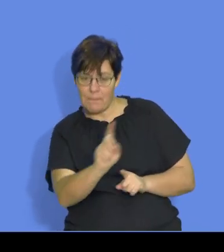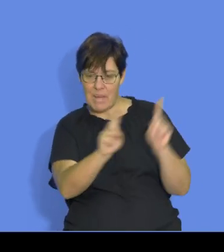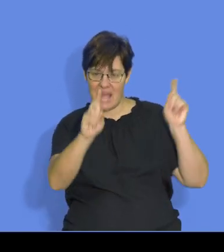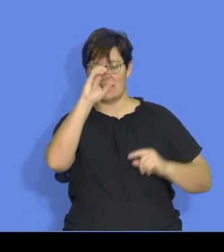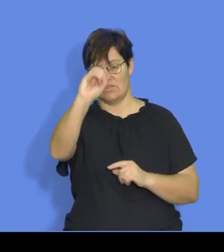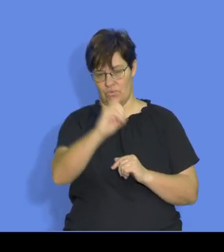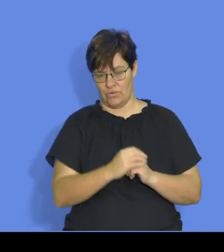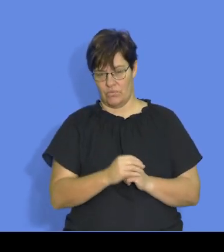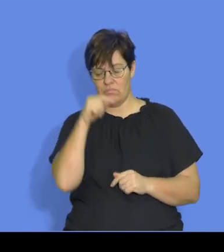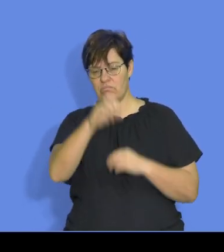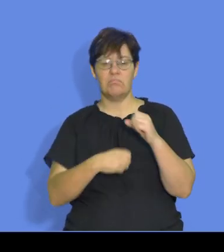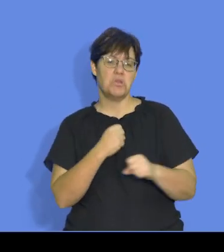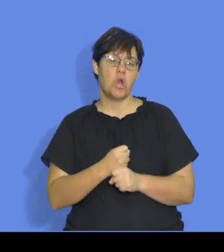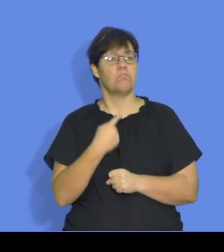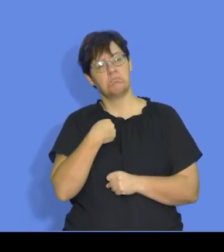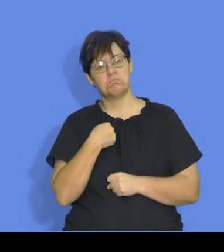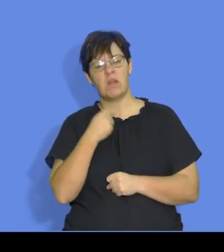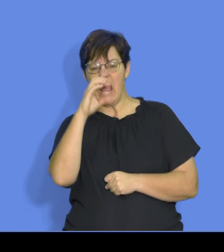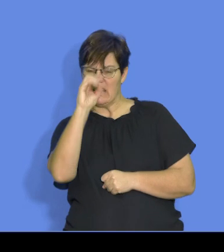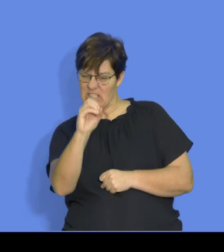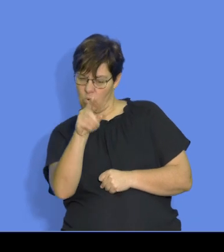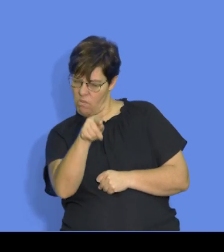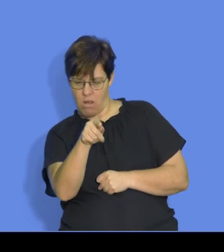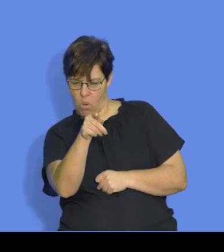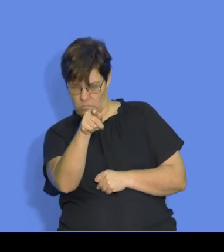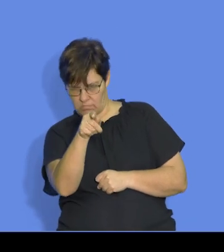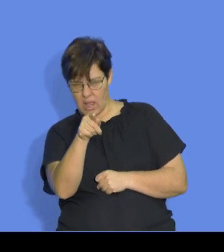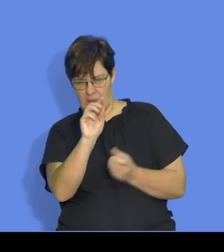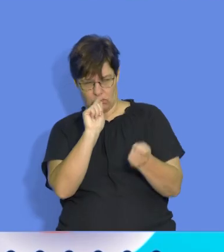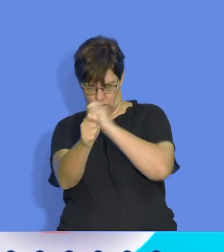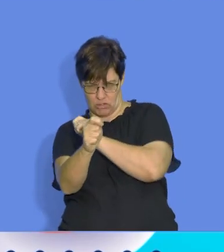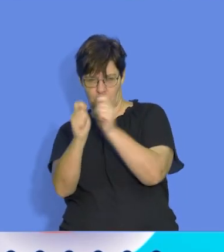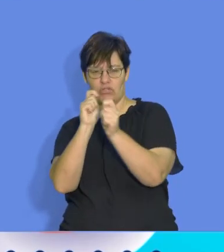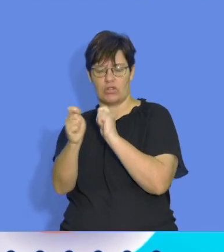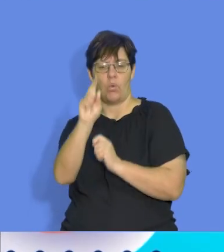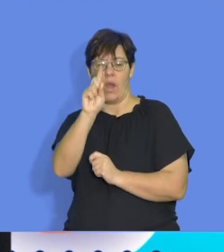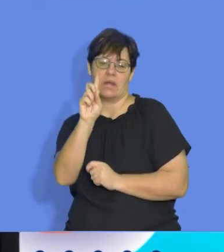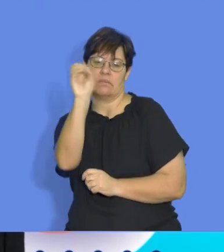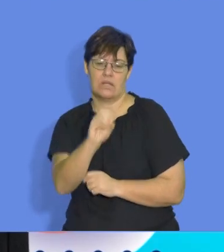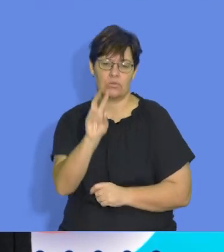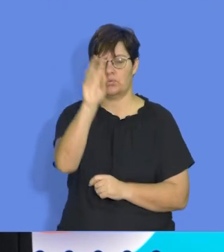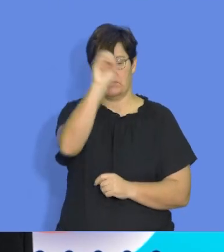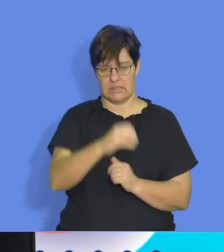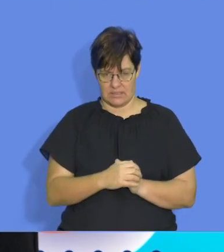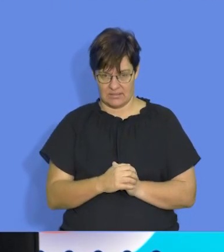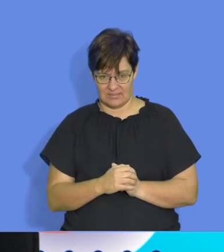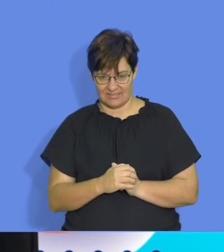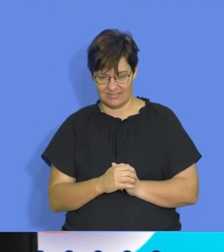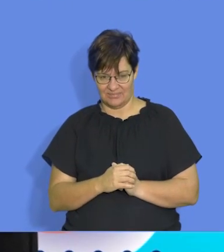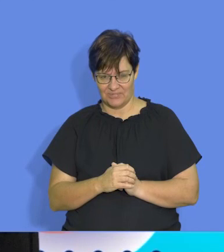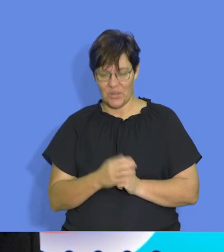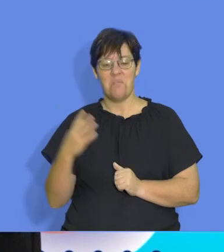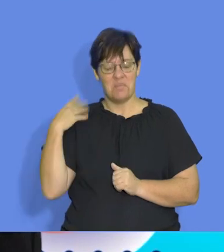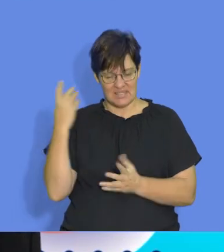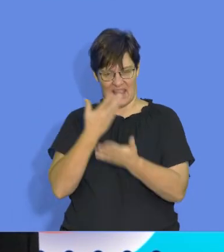can decide to change the VAT rate at any time. So in other words, if an item falls within the zero rated